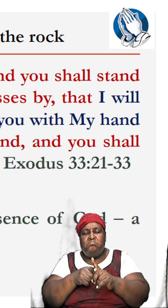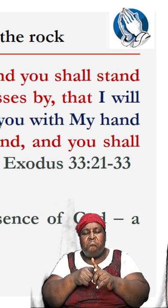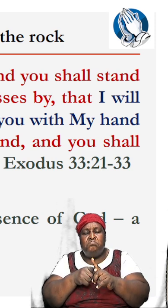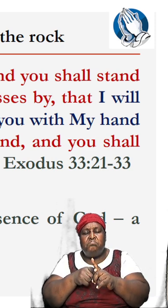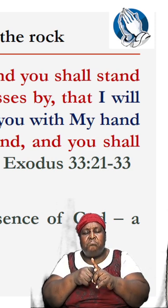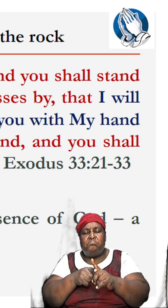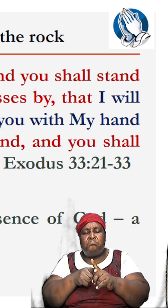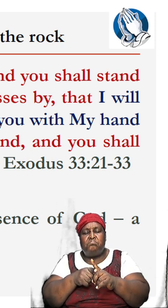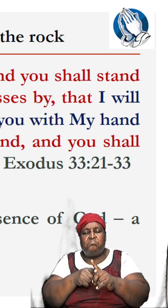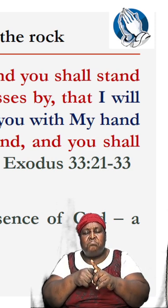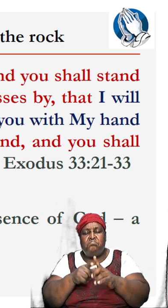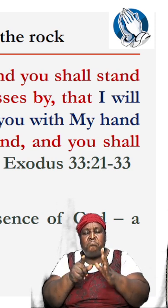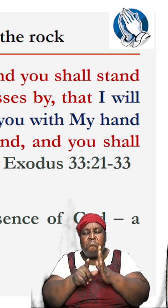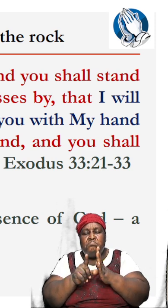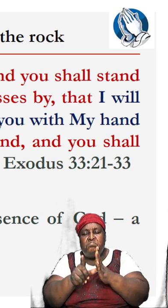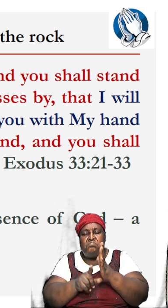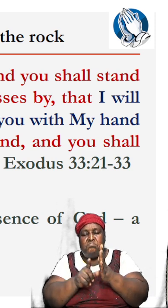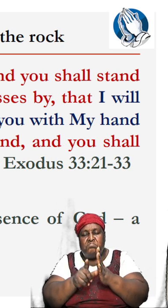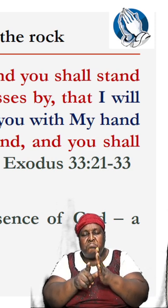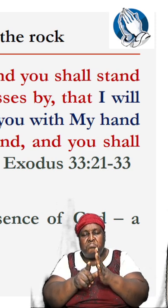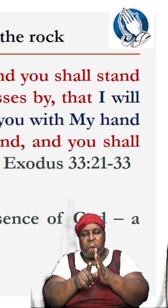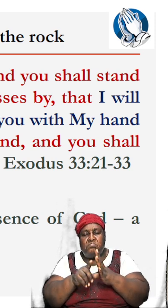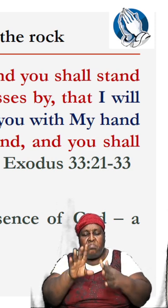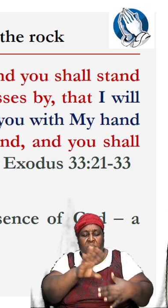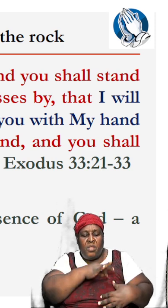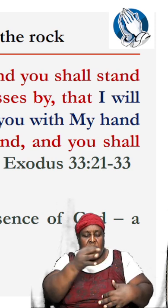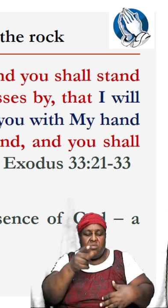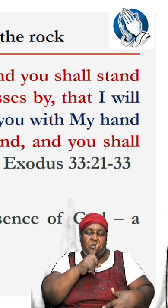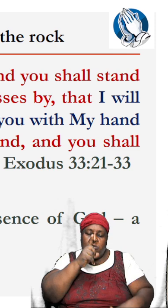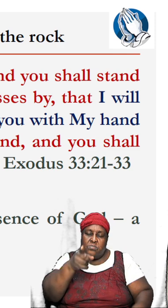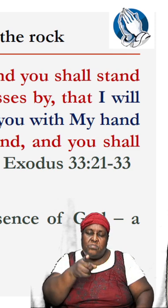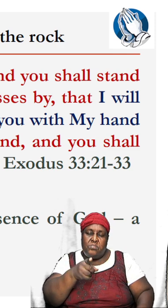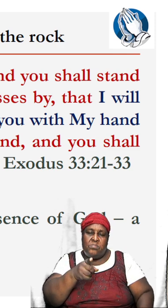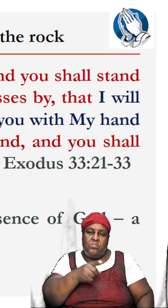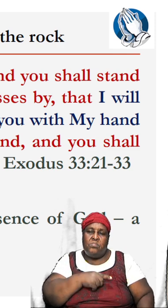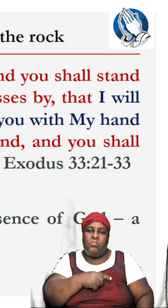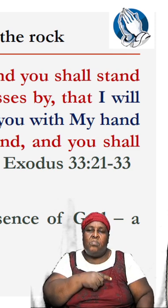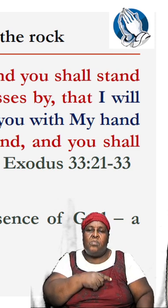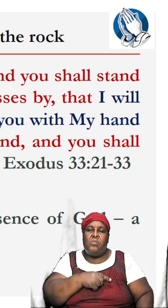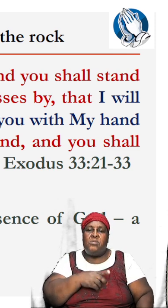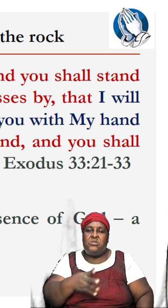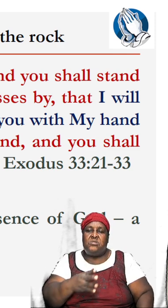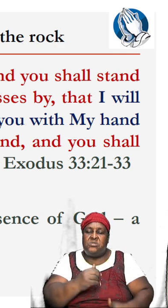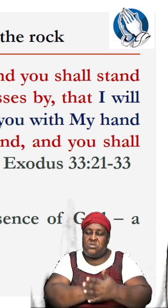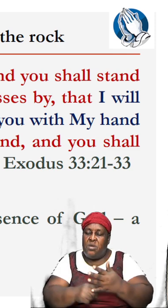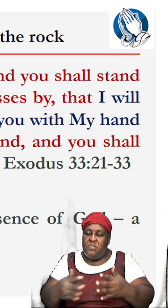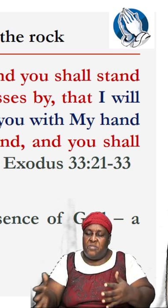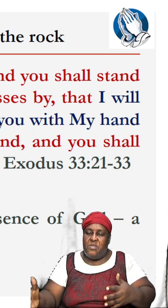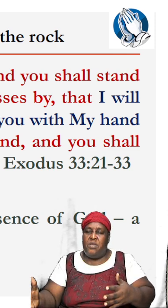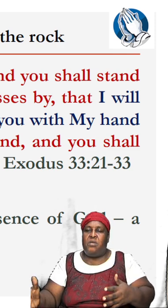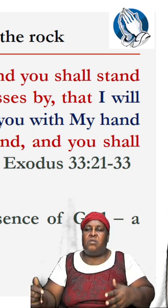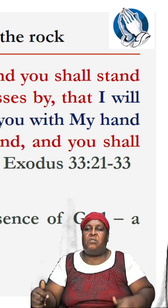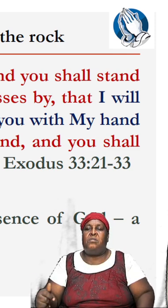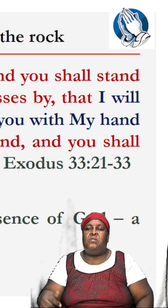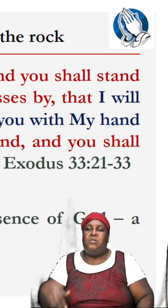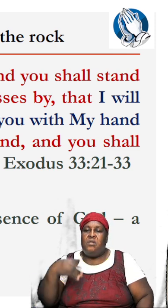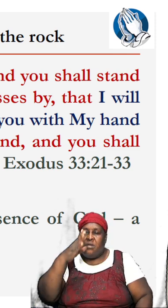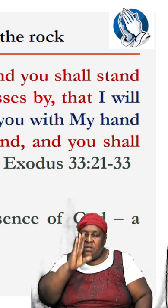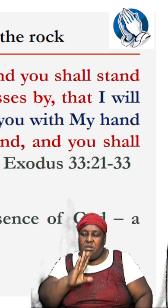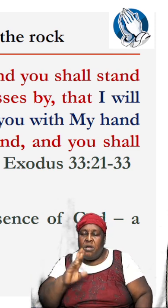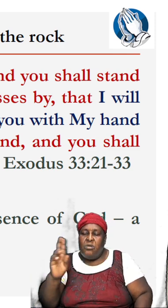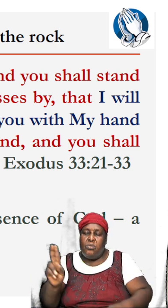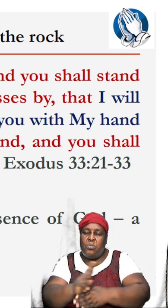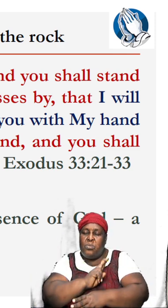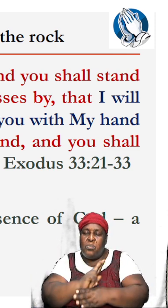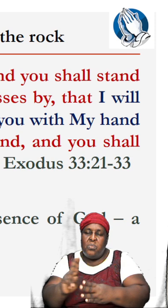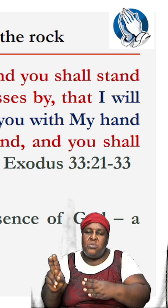some spiritual truth. It can be an event. It can be an object. It's practically something that God has used,